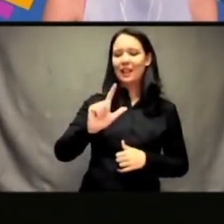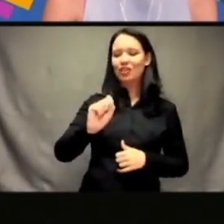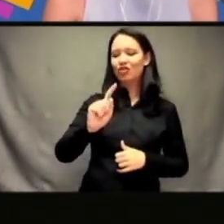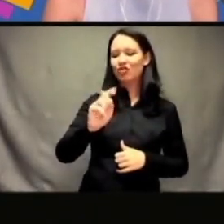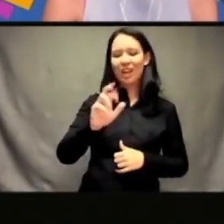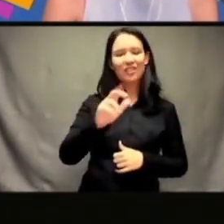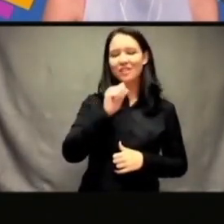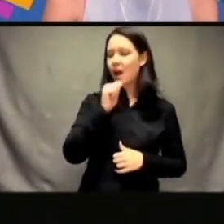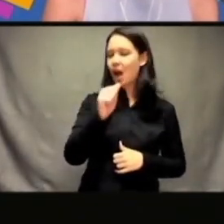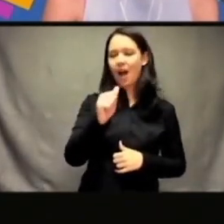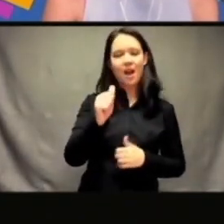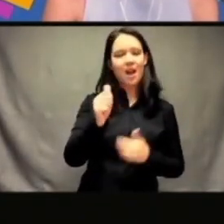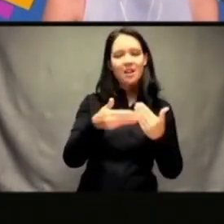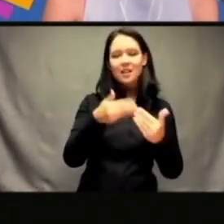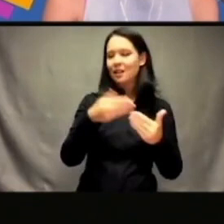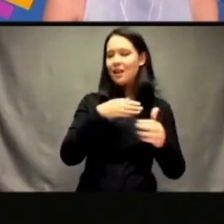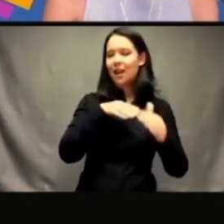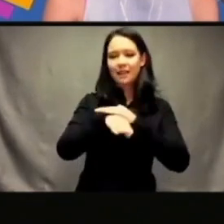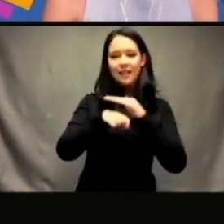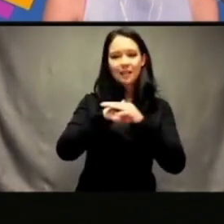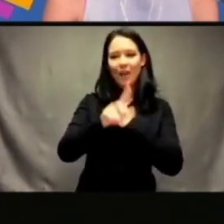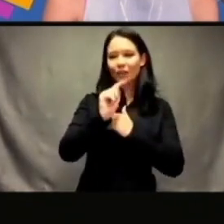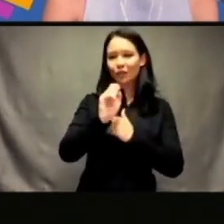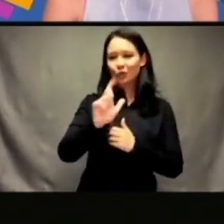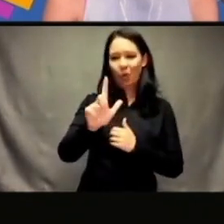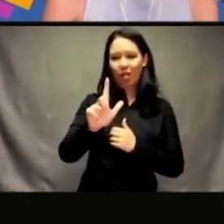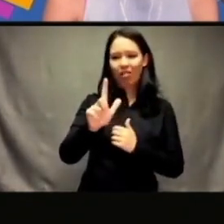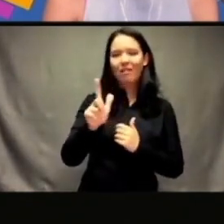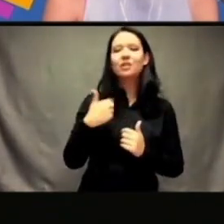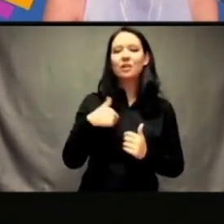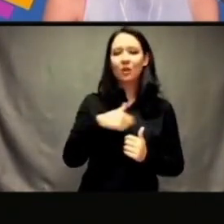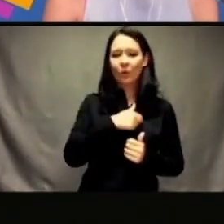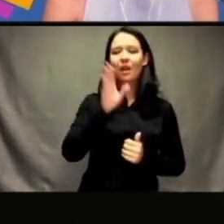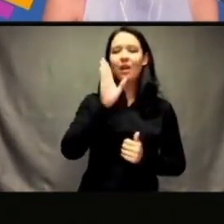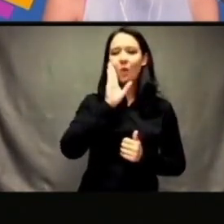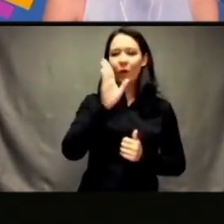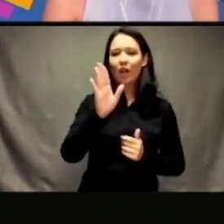super accessible of a tool. So we'll be